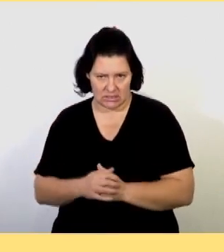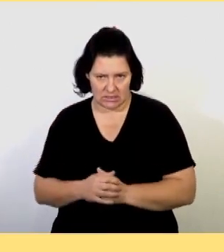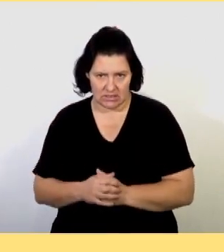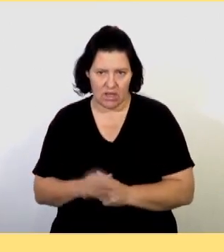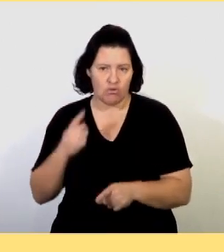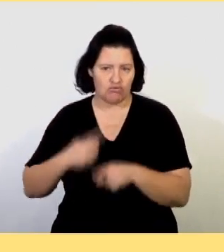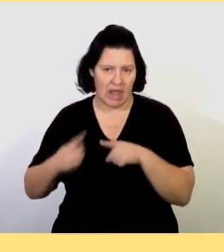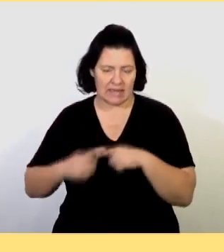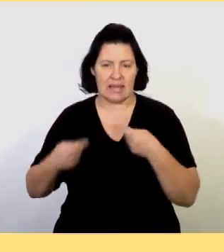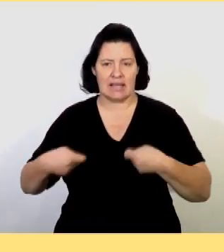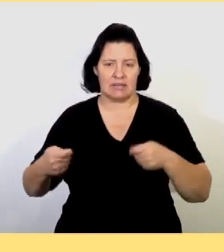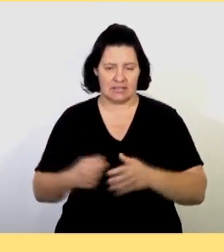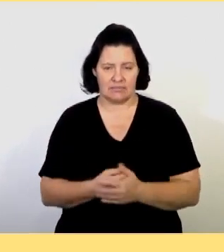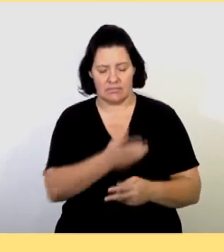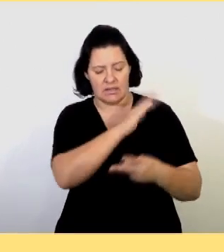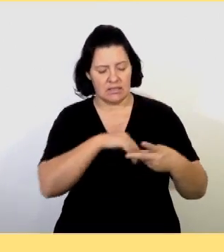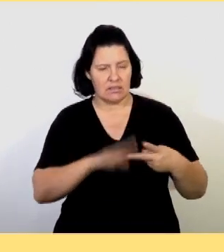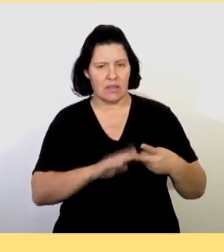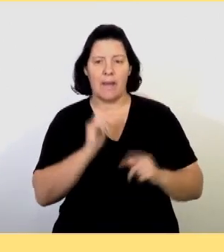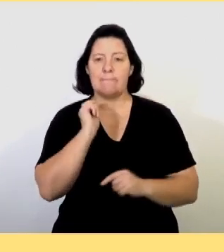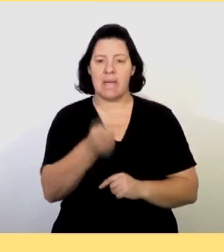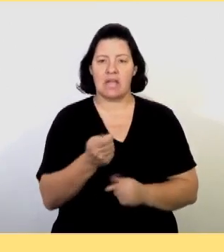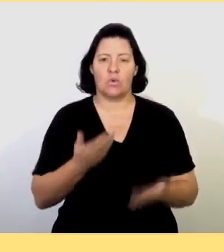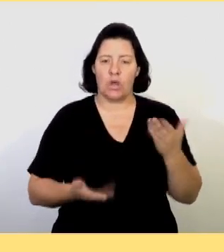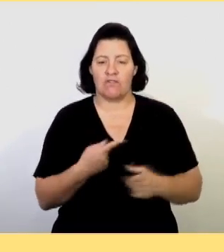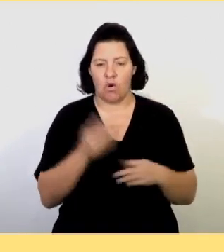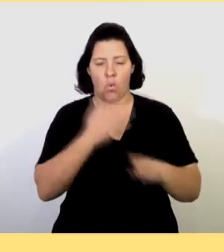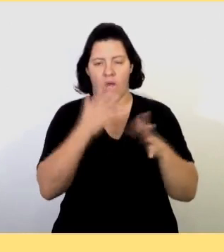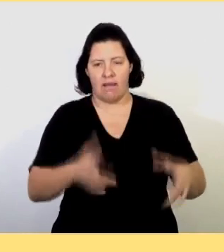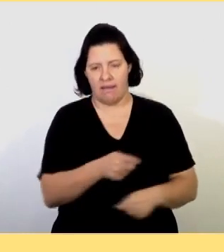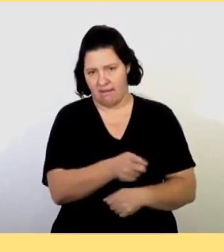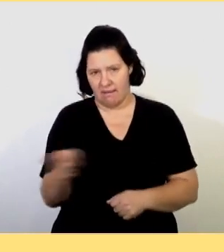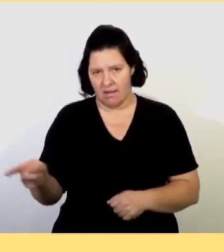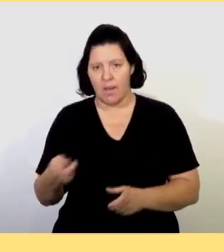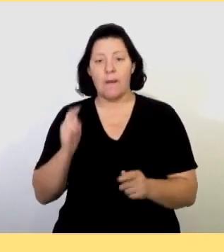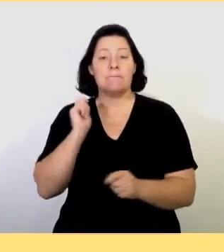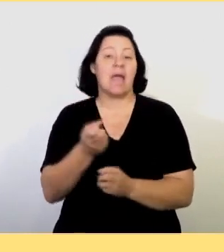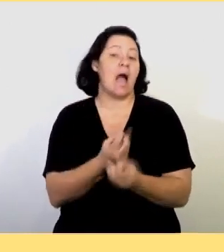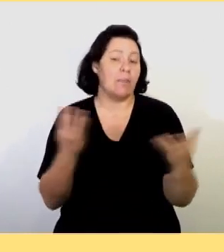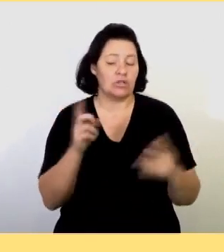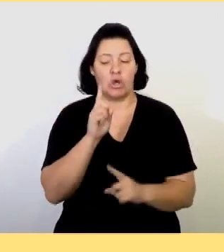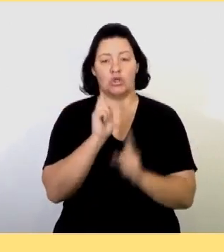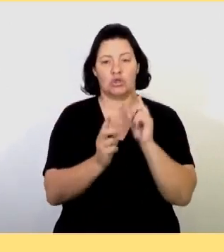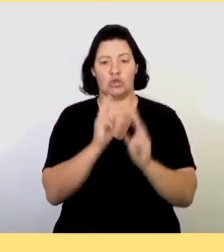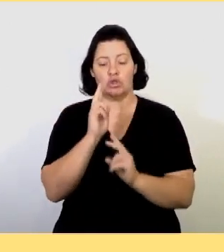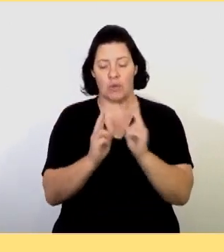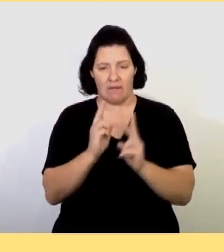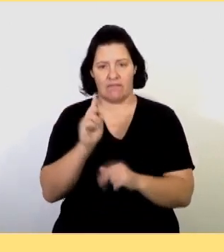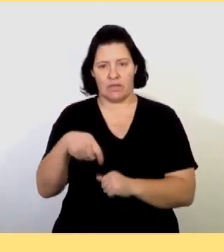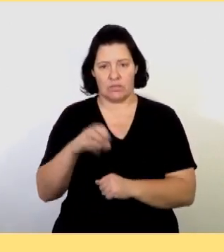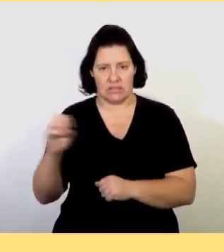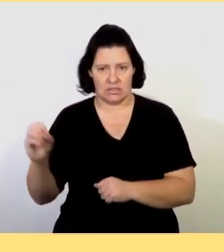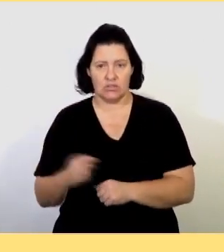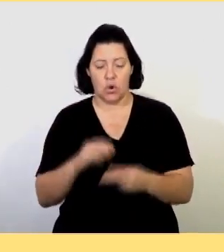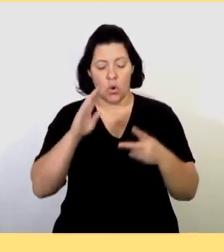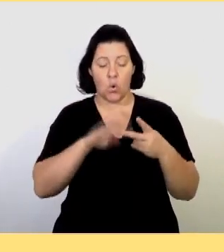rent expense. The next one, paid wages to the workers and we paid 12,000. So it is